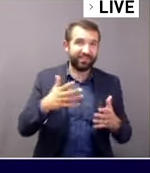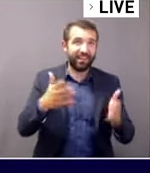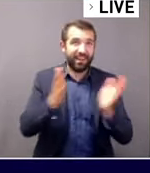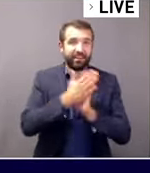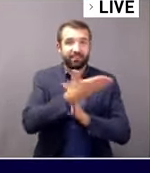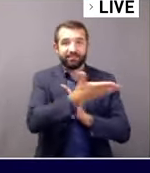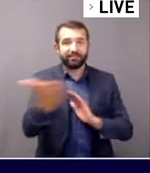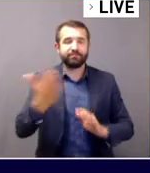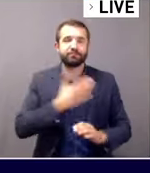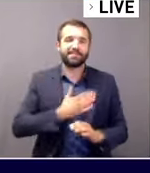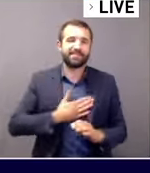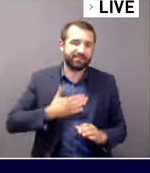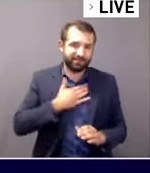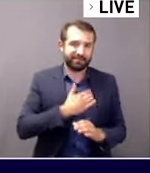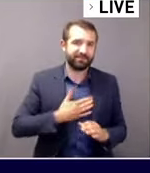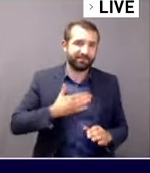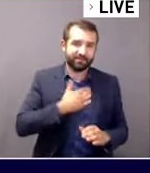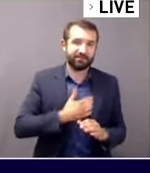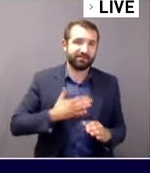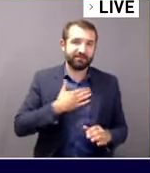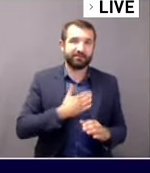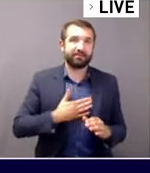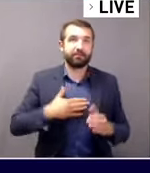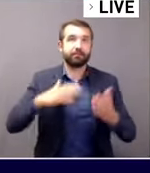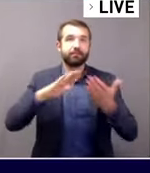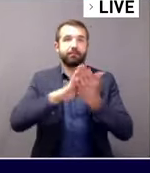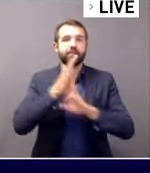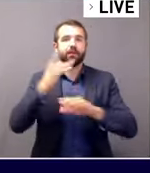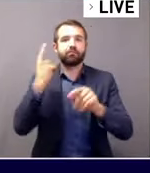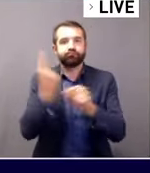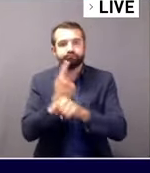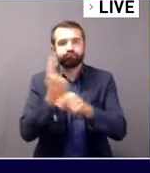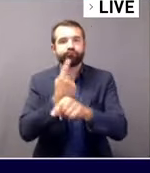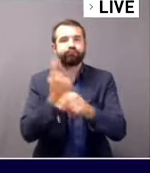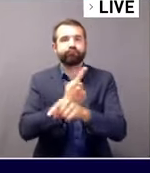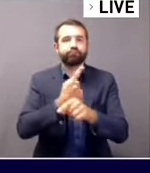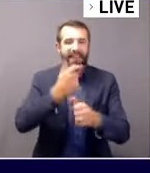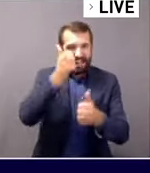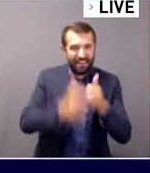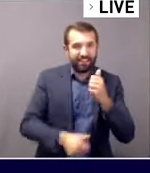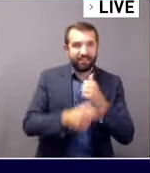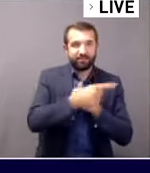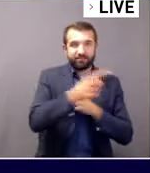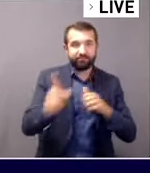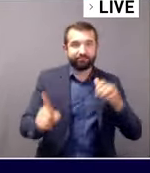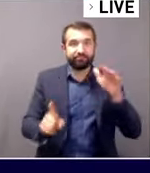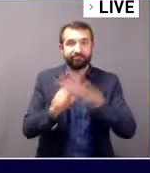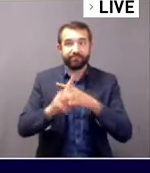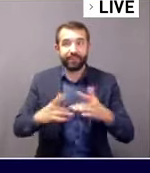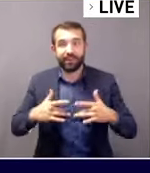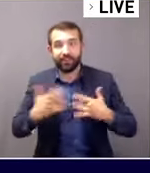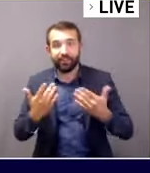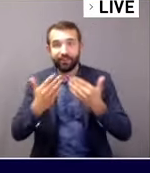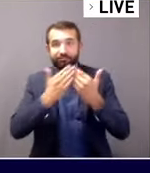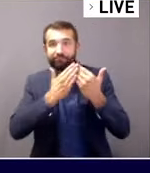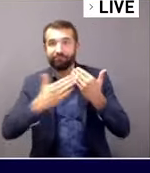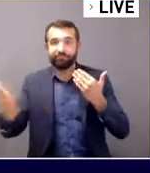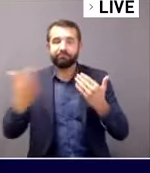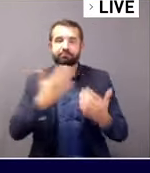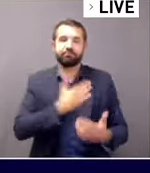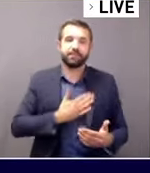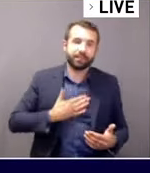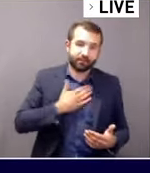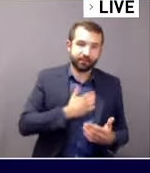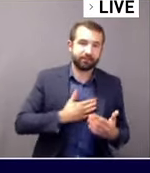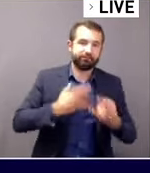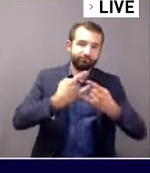you to set the norm where every single event that you might be going to for the next 3 or 4 days is one at which everyone